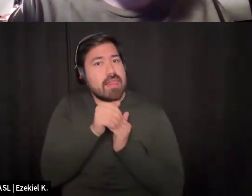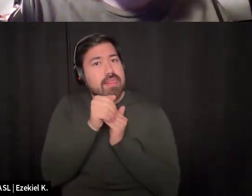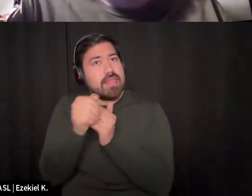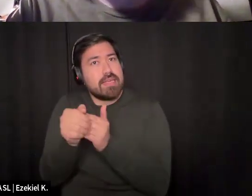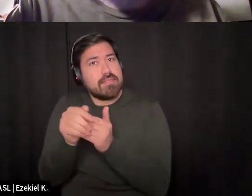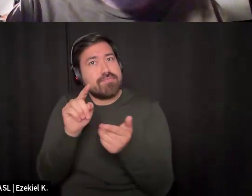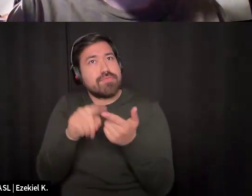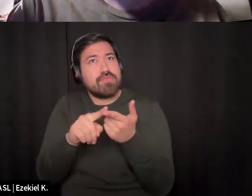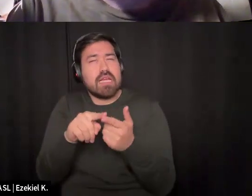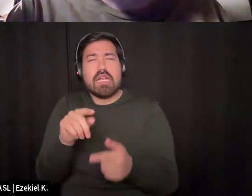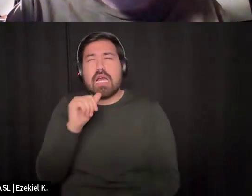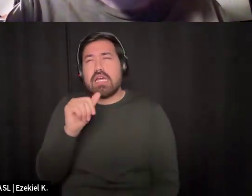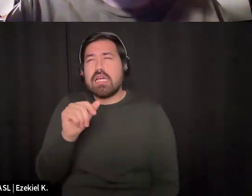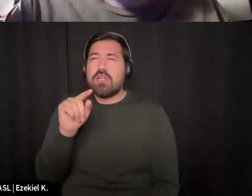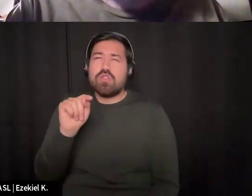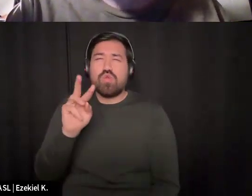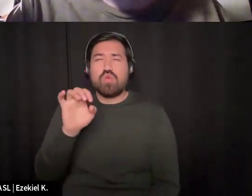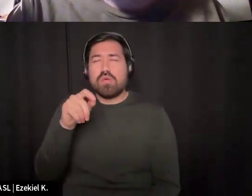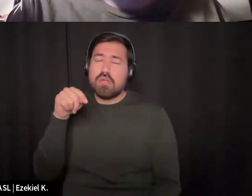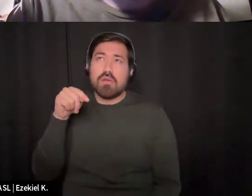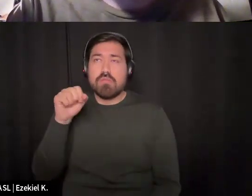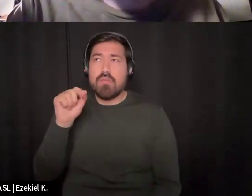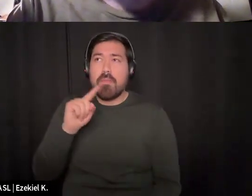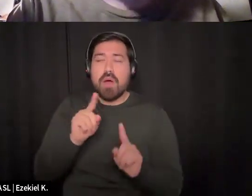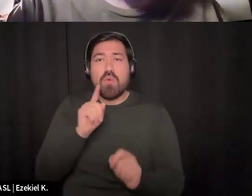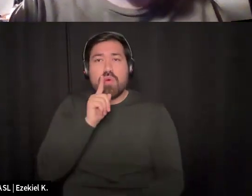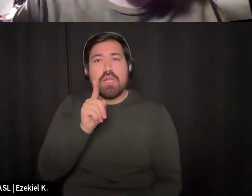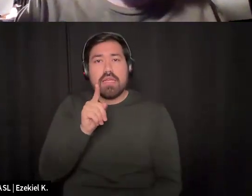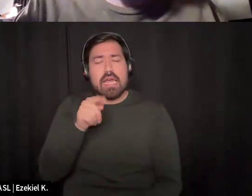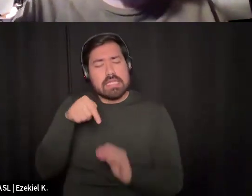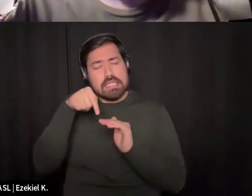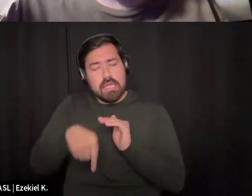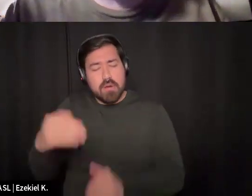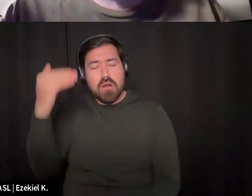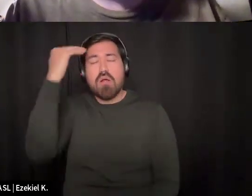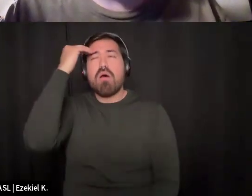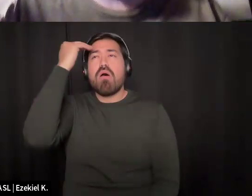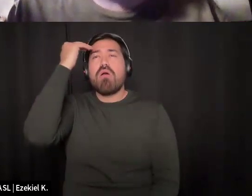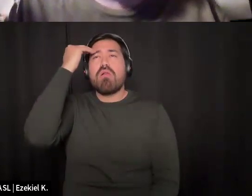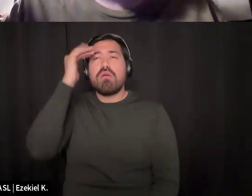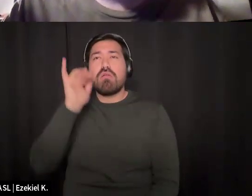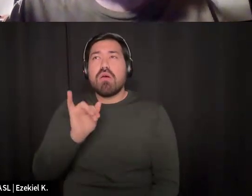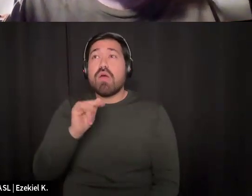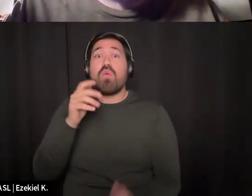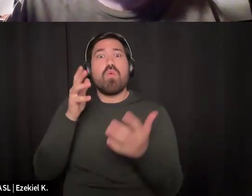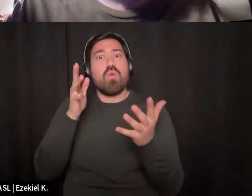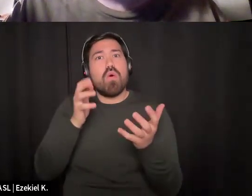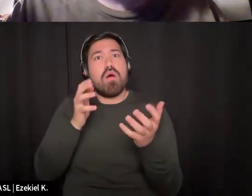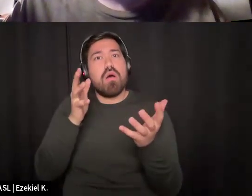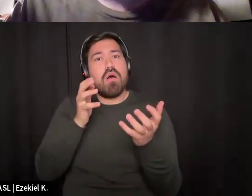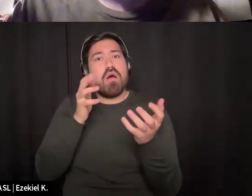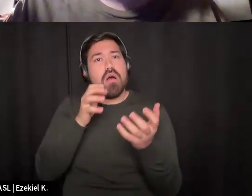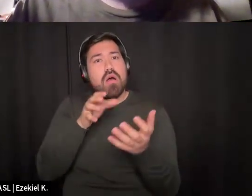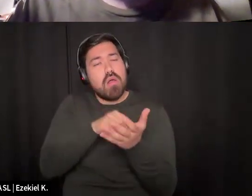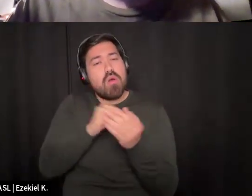a twitching type listing, but like just a deeper knowledge and you wanting to learn more about